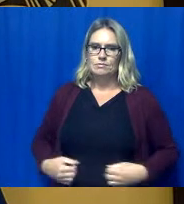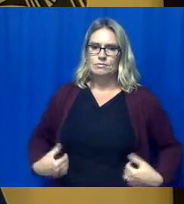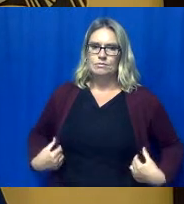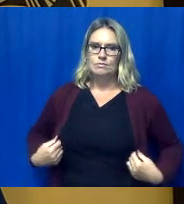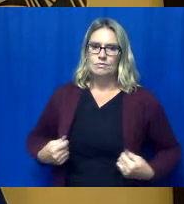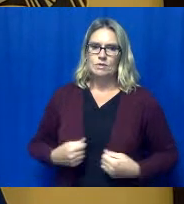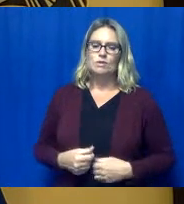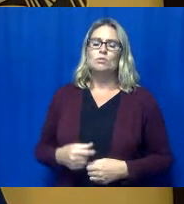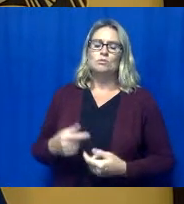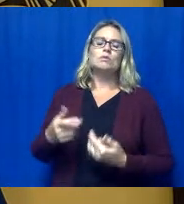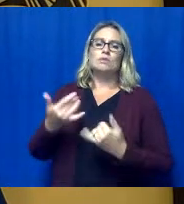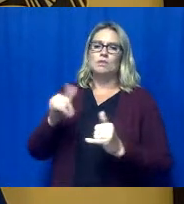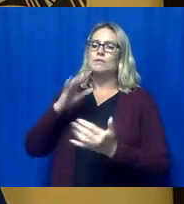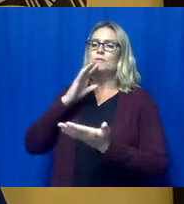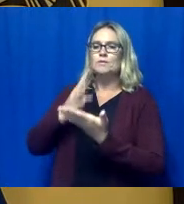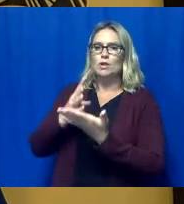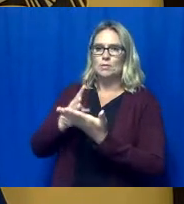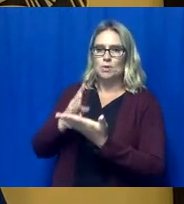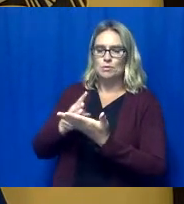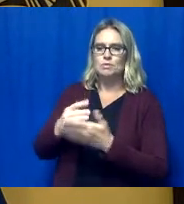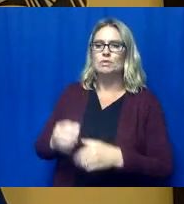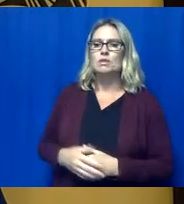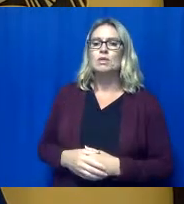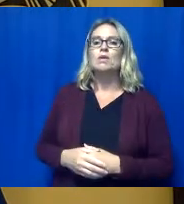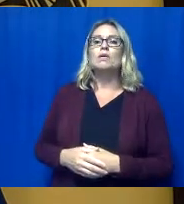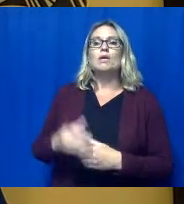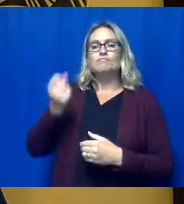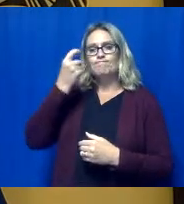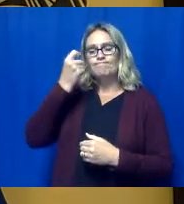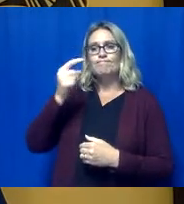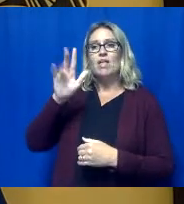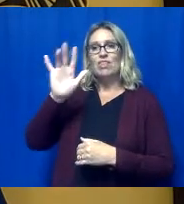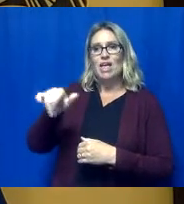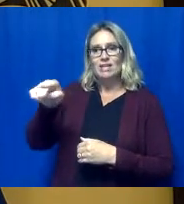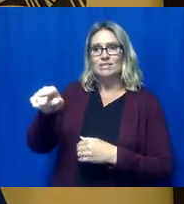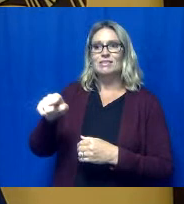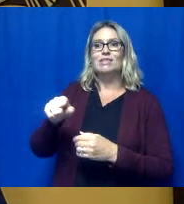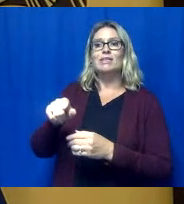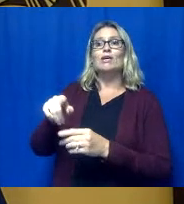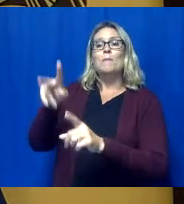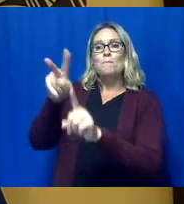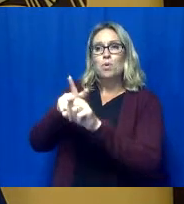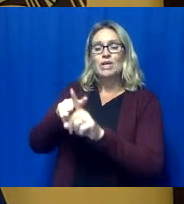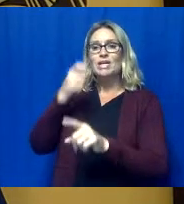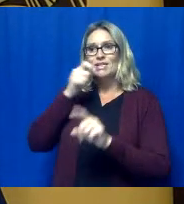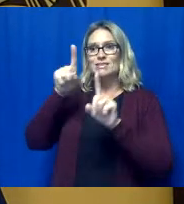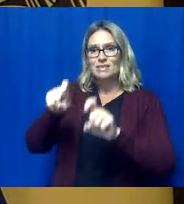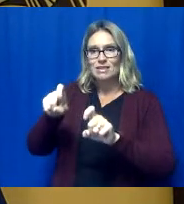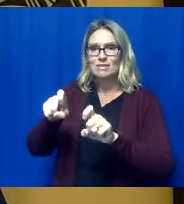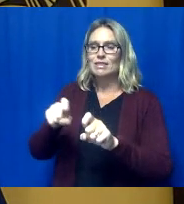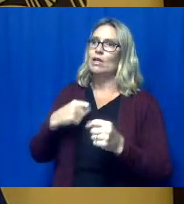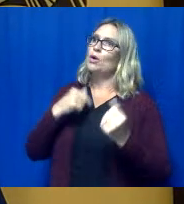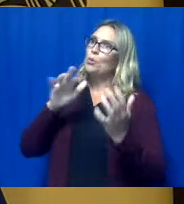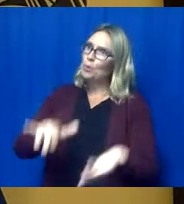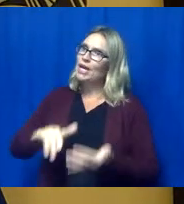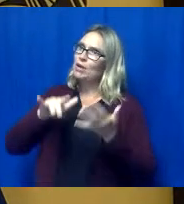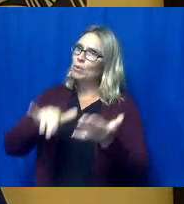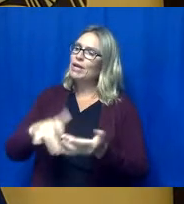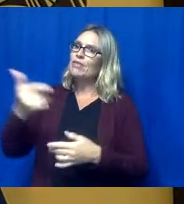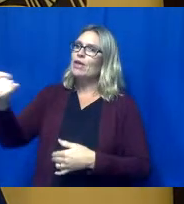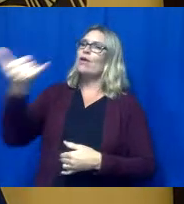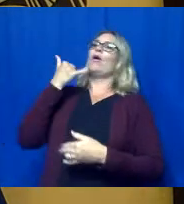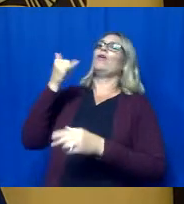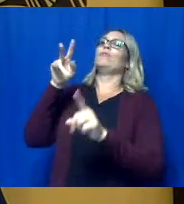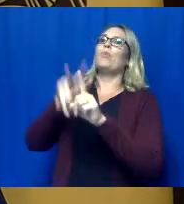wait times to schedule an appointment and to receive test results. Wait times for testing varies depending on the